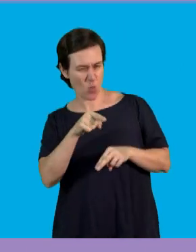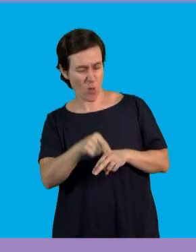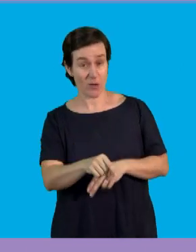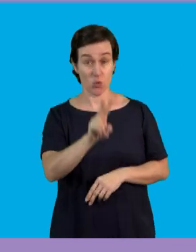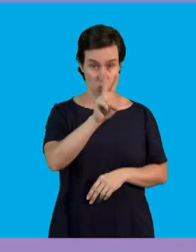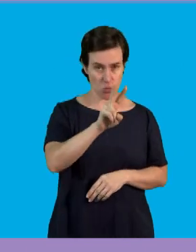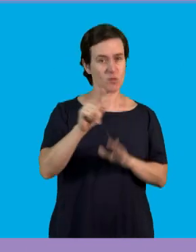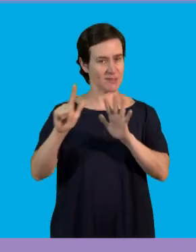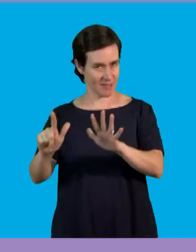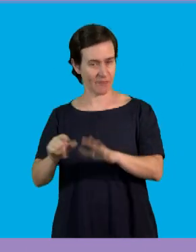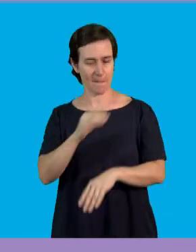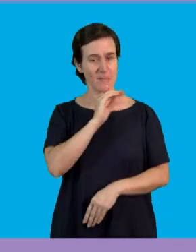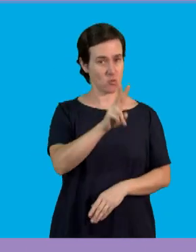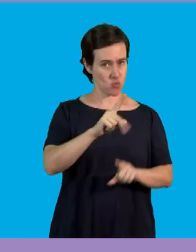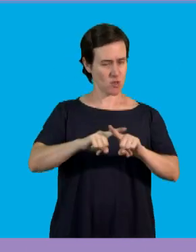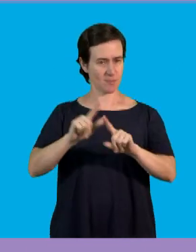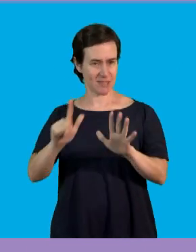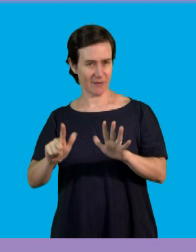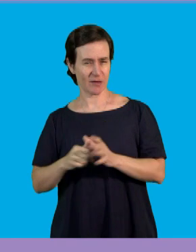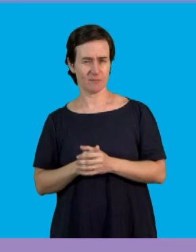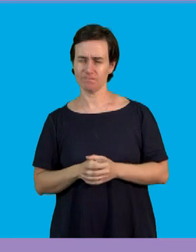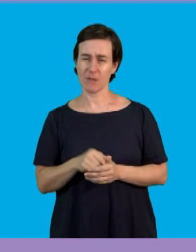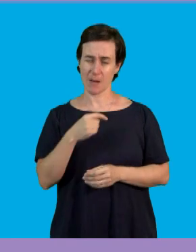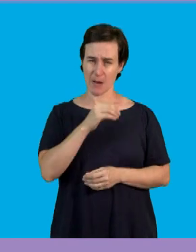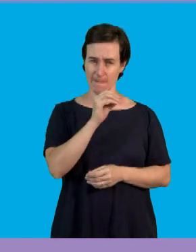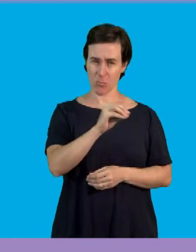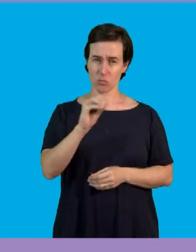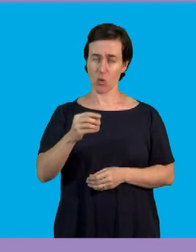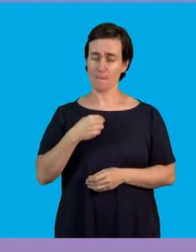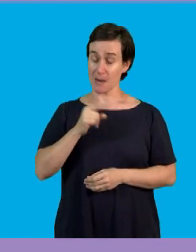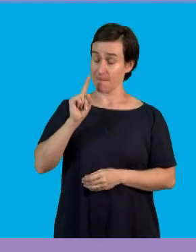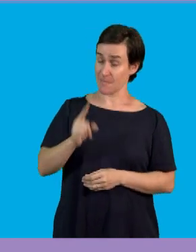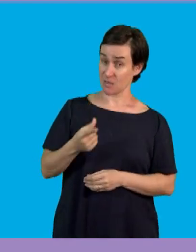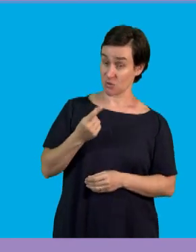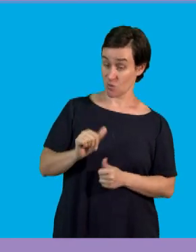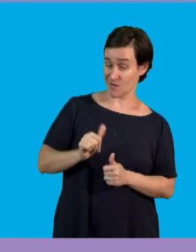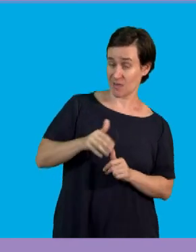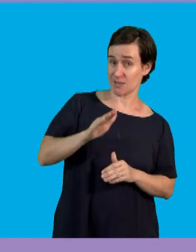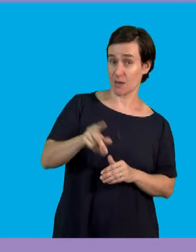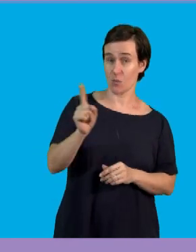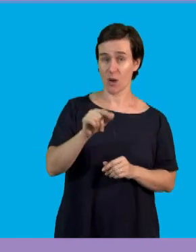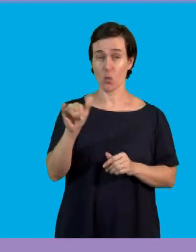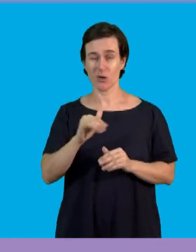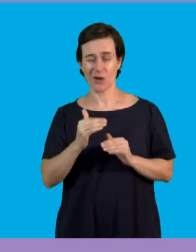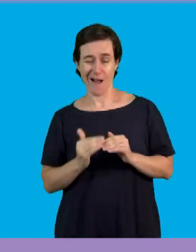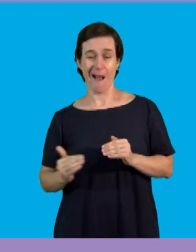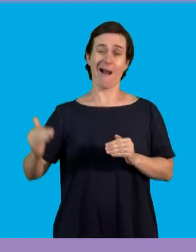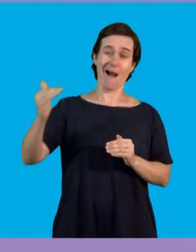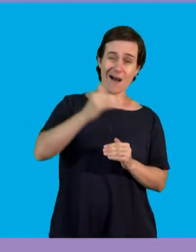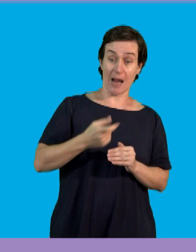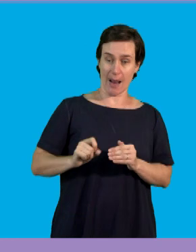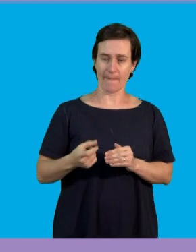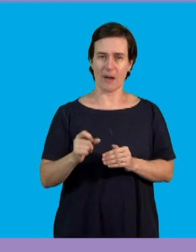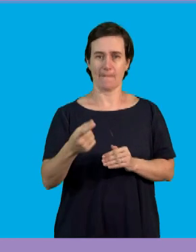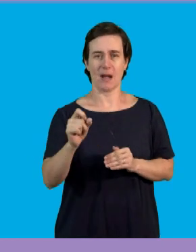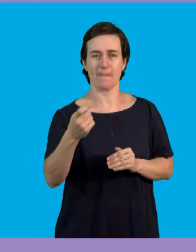7. But when I list these prime factors, I need to look for the one with the highest frequency. So when we look